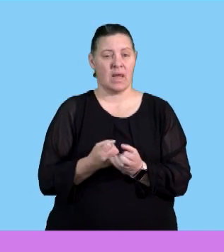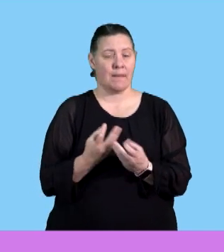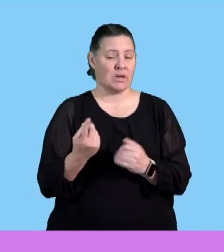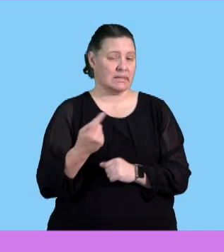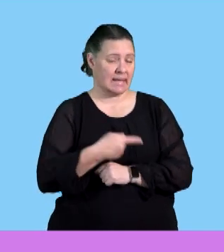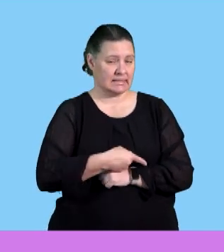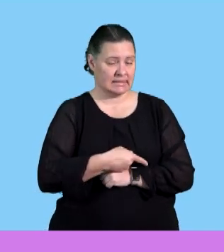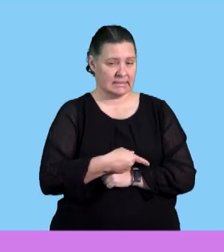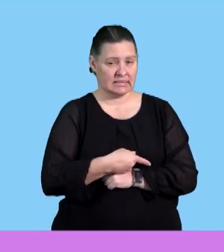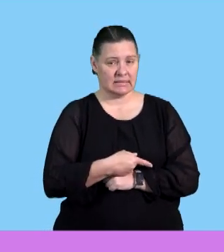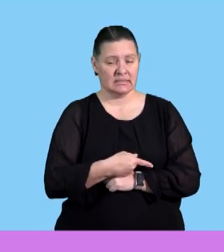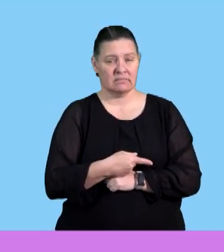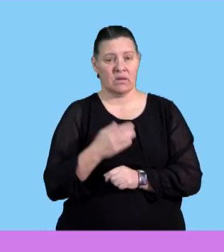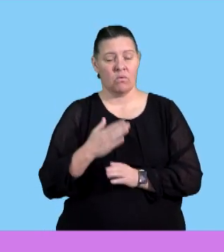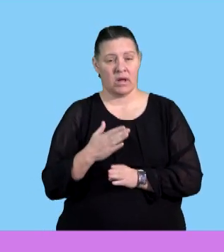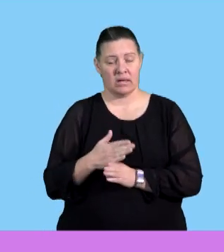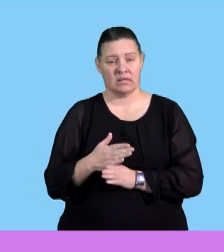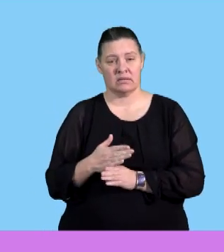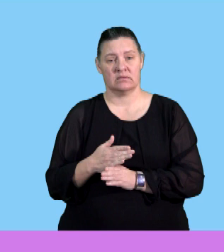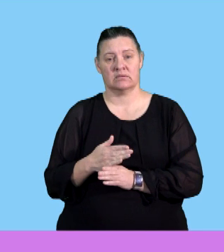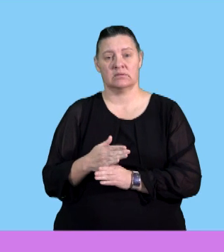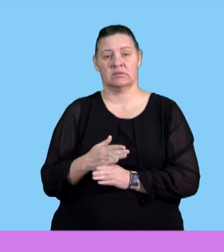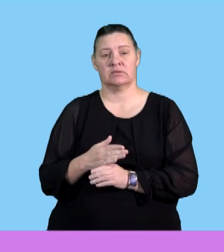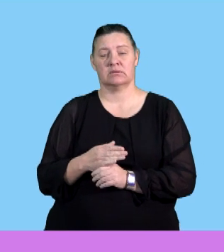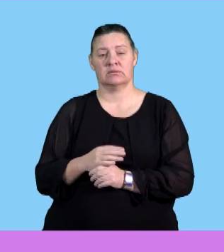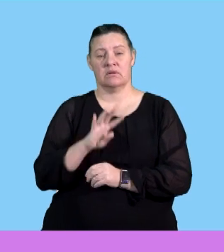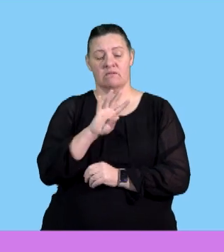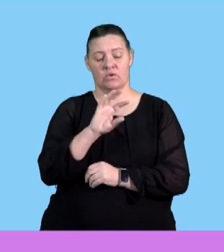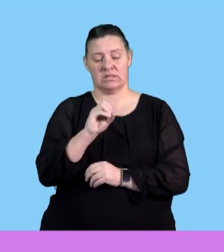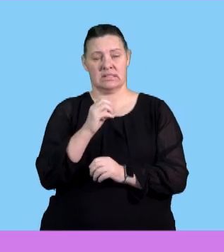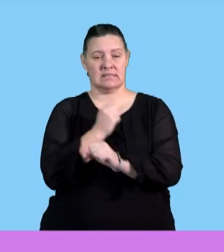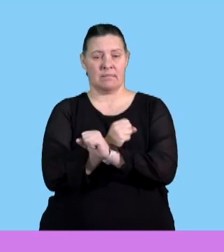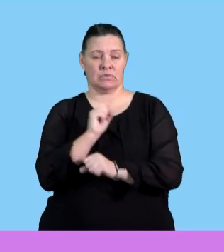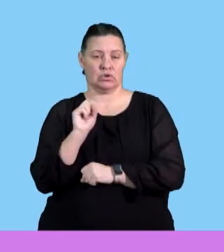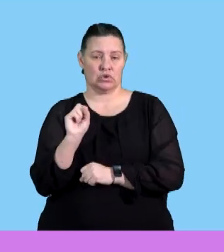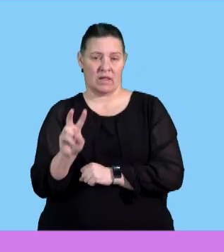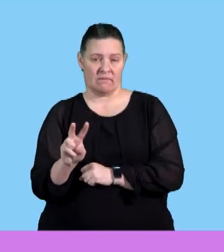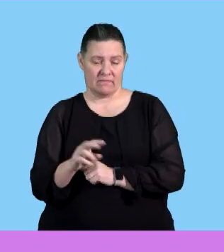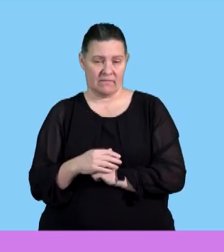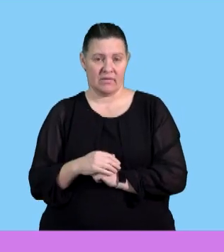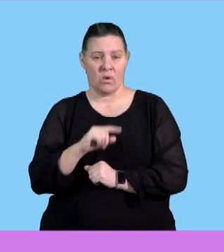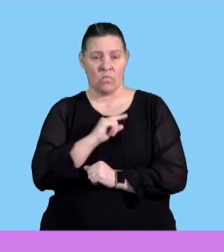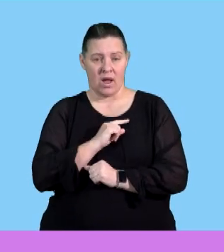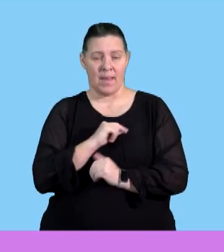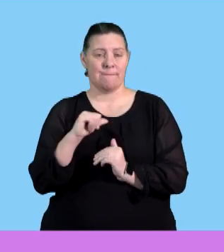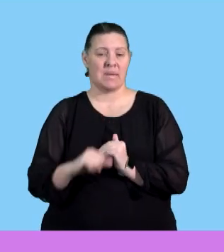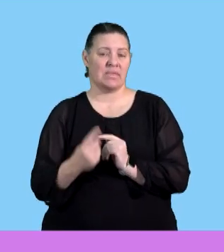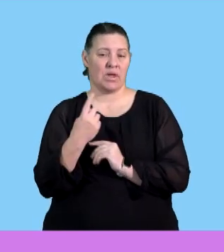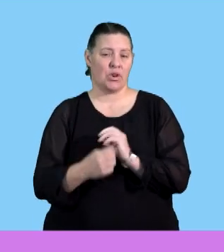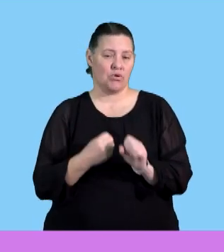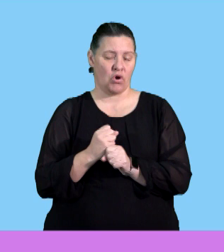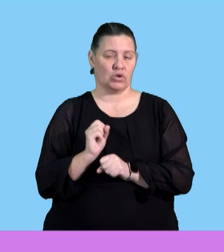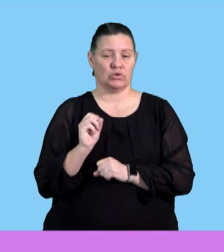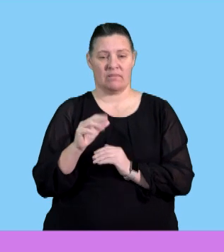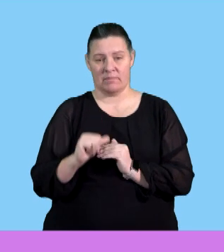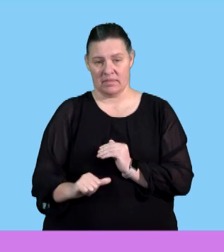how many days that they're working is 40 times 12, because there's 12 months that they